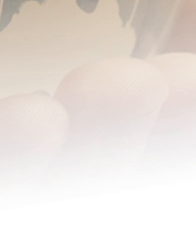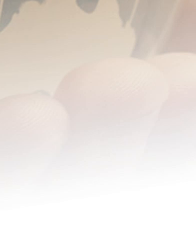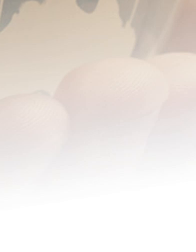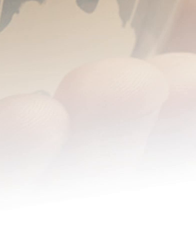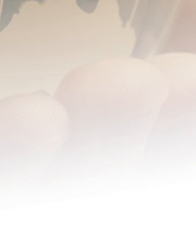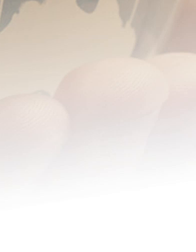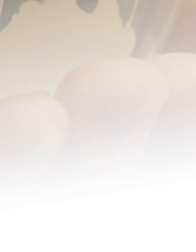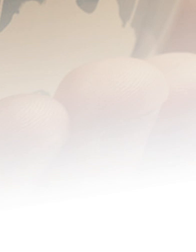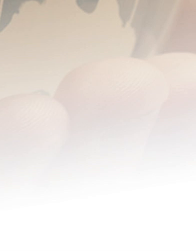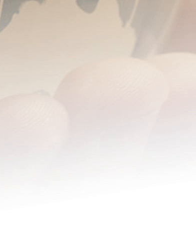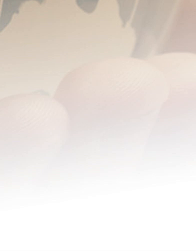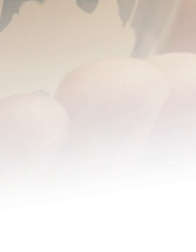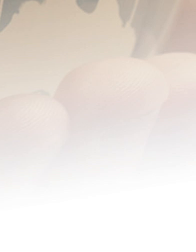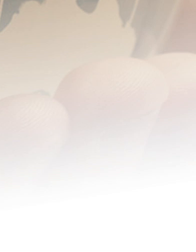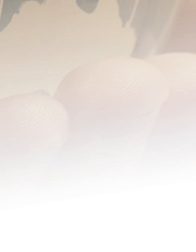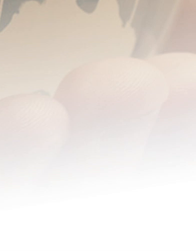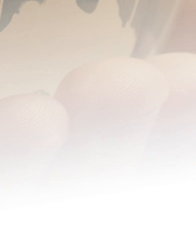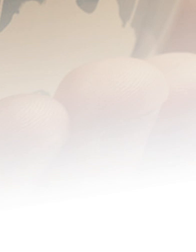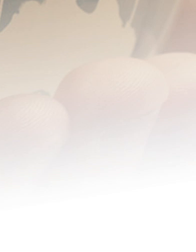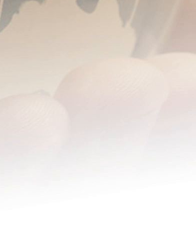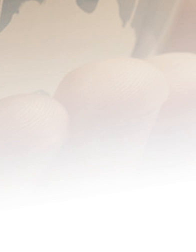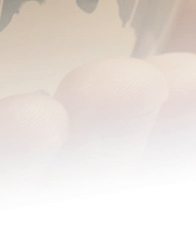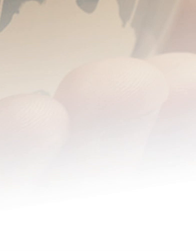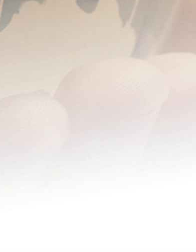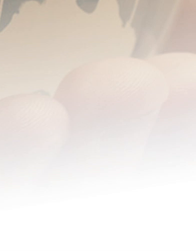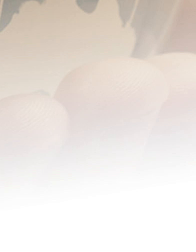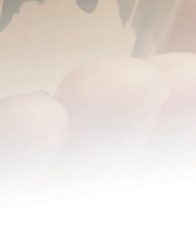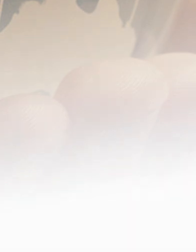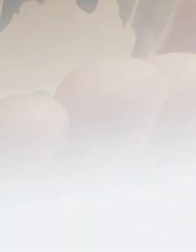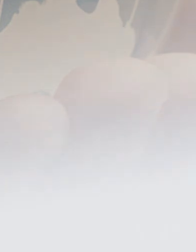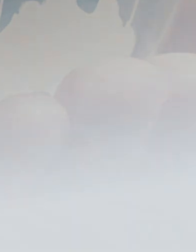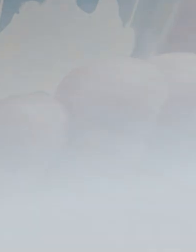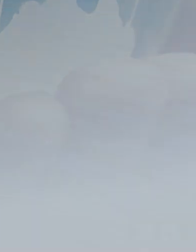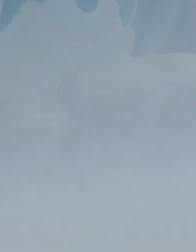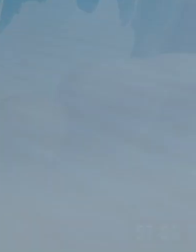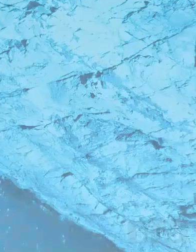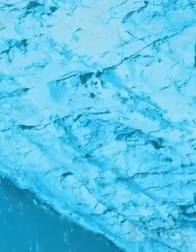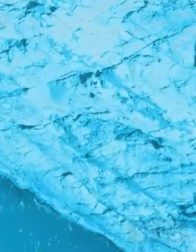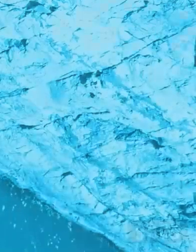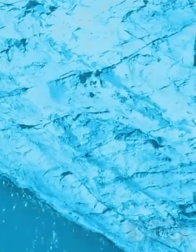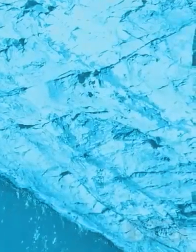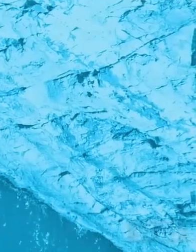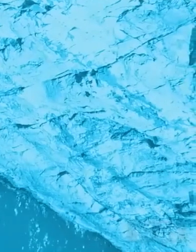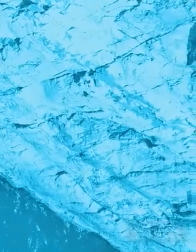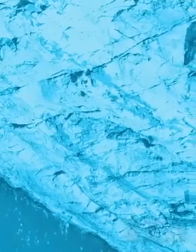giving@ccbc.ph. Know that God is honored when we sow into His kingdom.